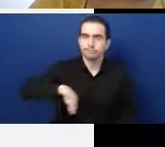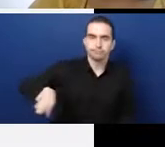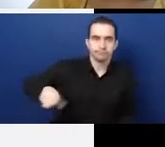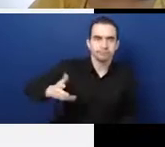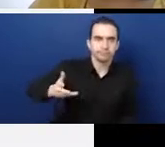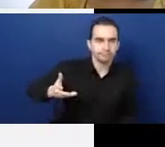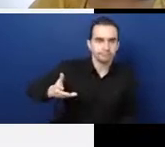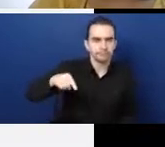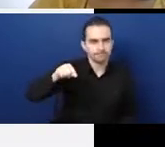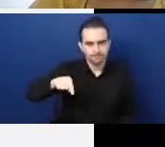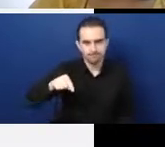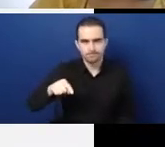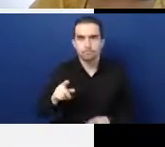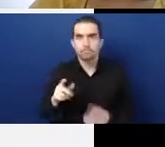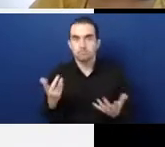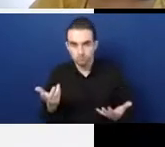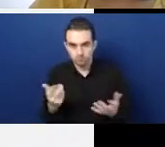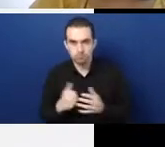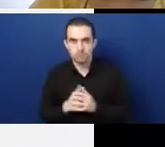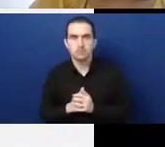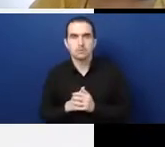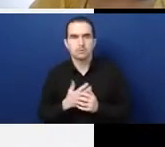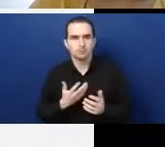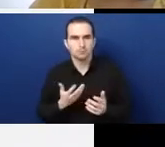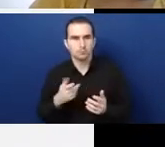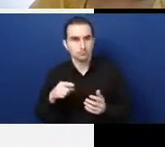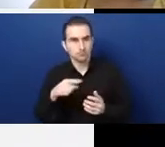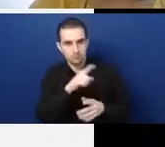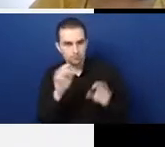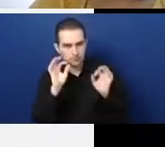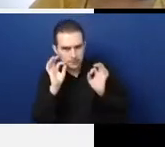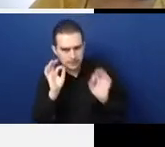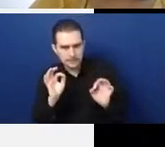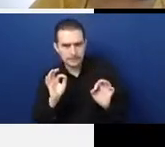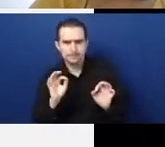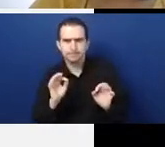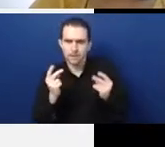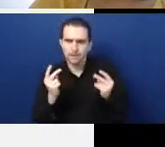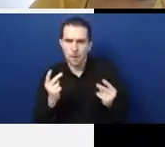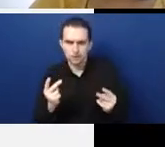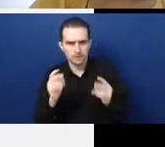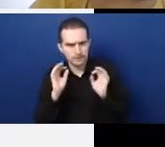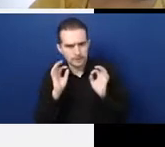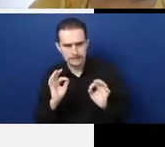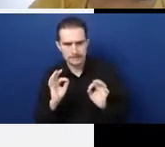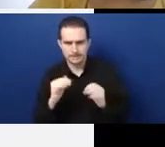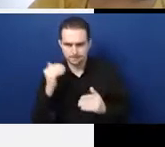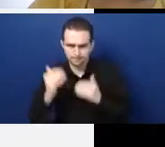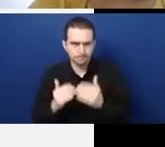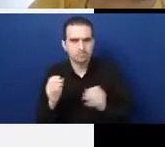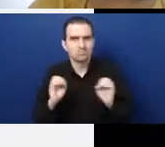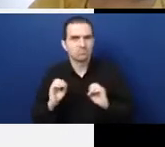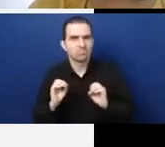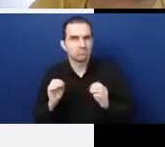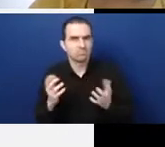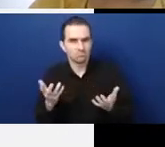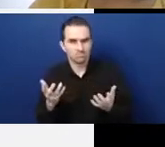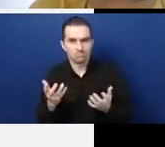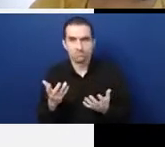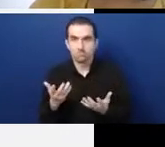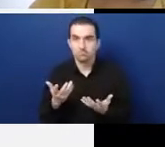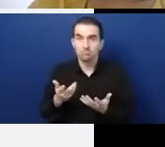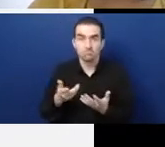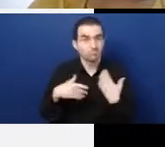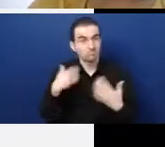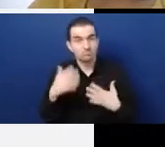the worst is the corruption that when you report these cases to authorities and someone comes in with